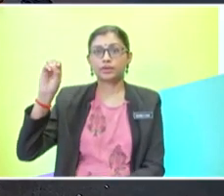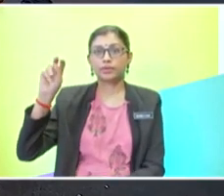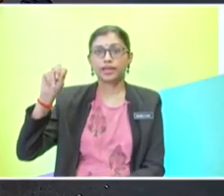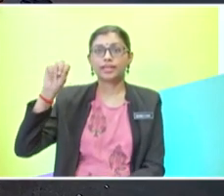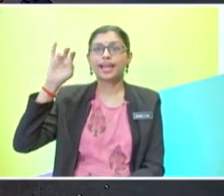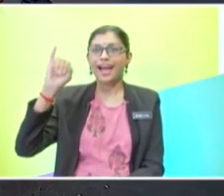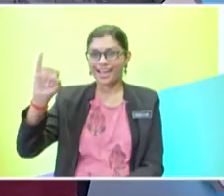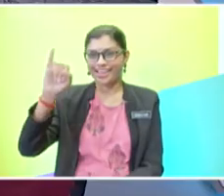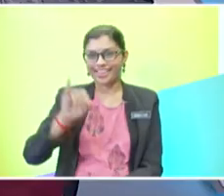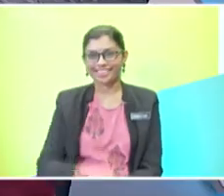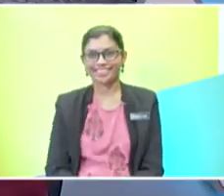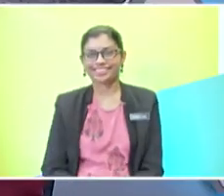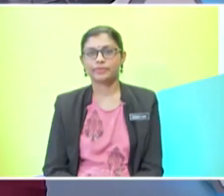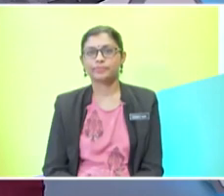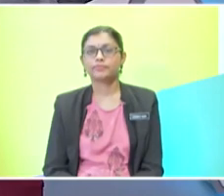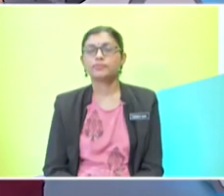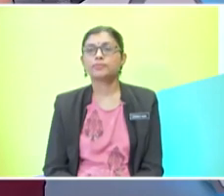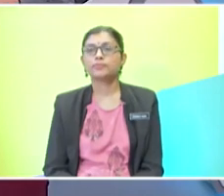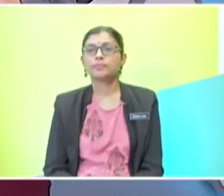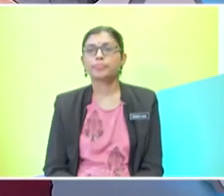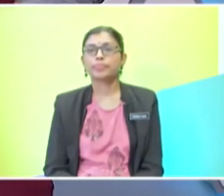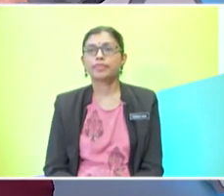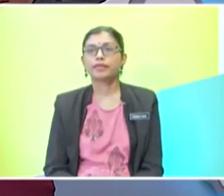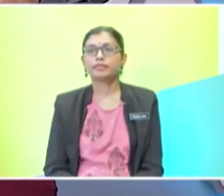P-E-P-P-E-R-O-N-I. All right, now let's go to the next word.